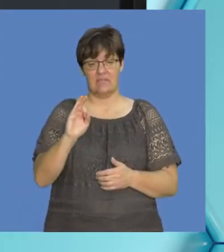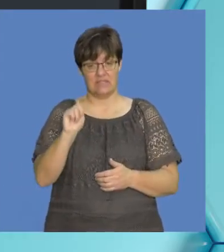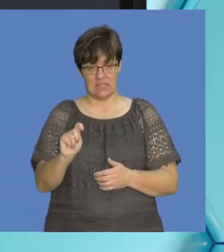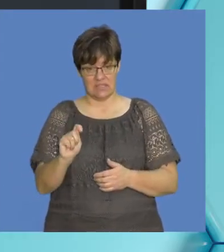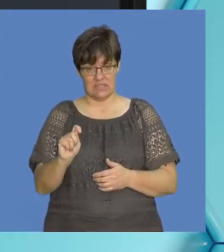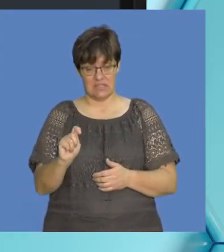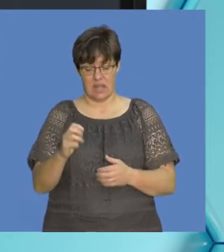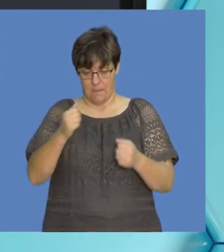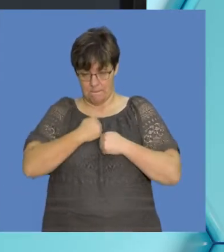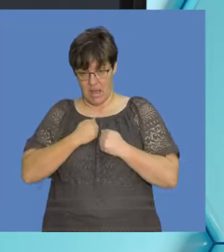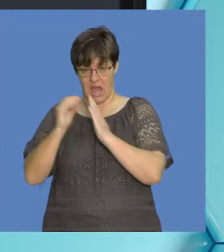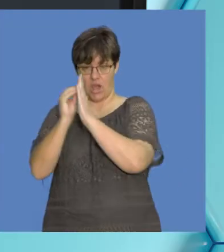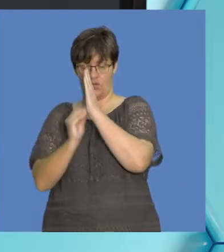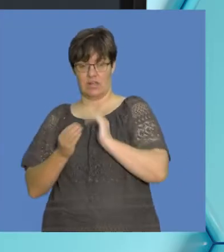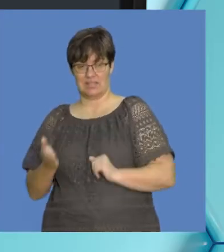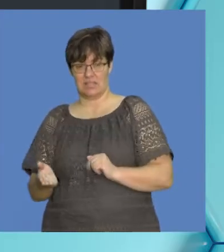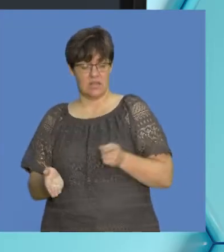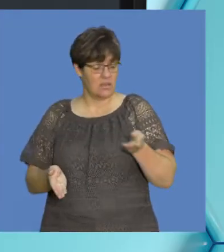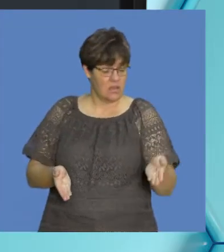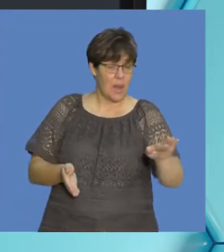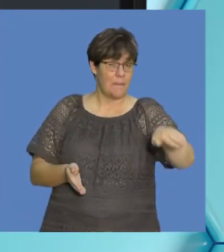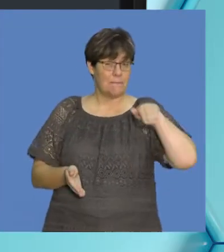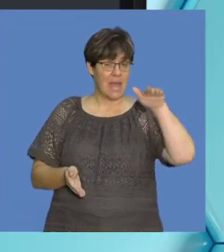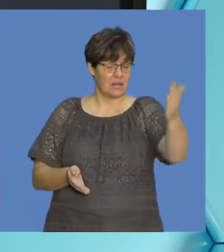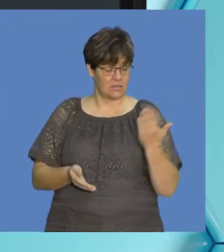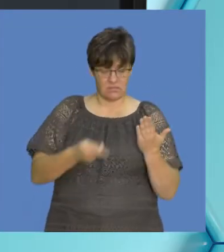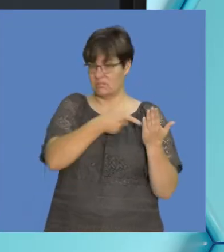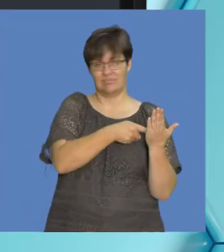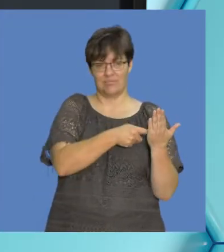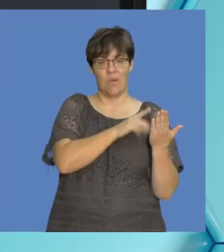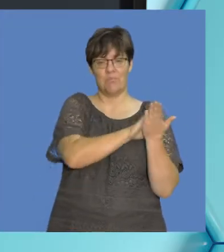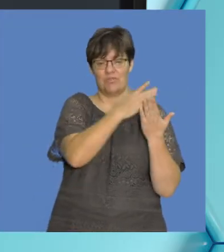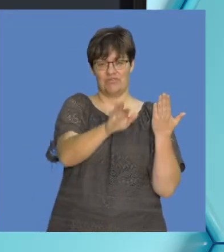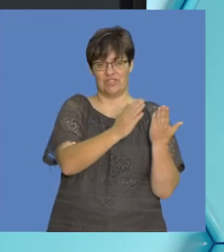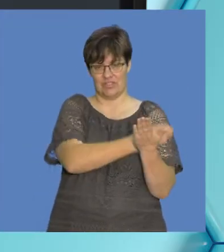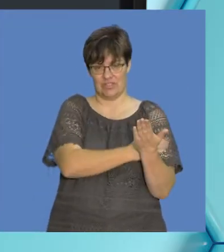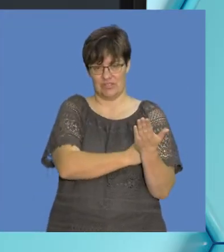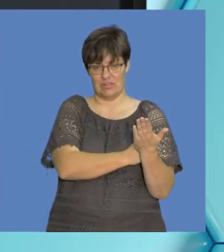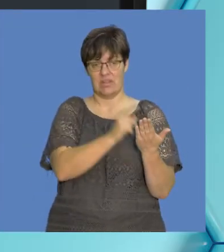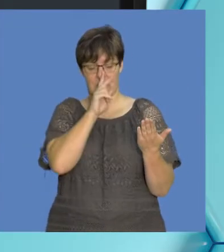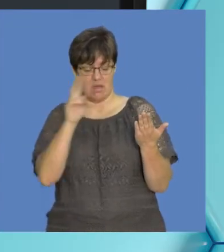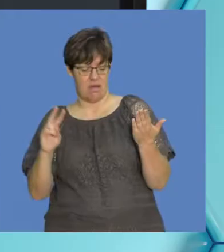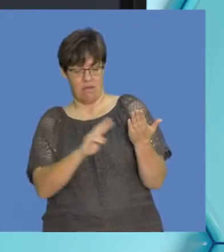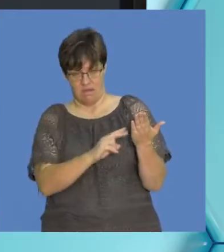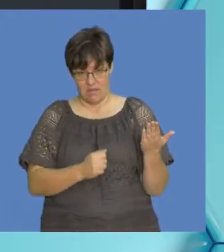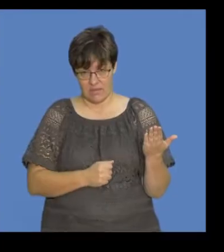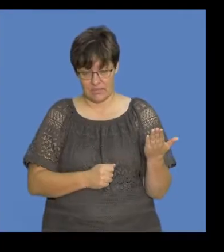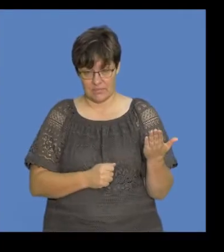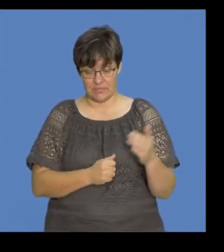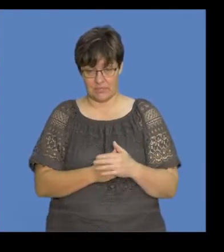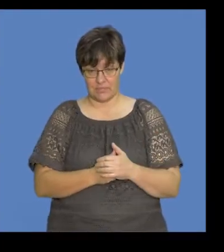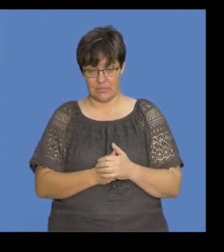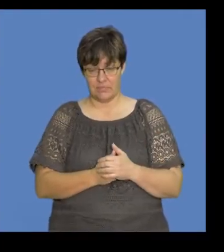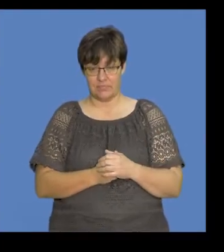in our records, not in the records of the bank. They need to be seen to. Right? And